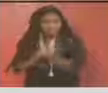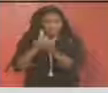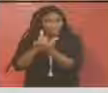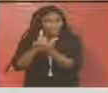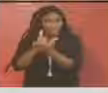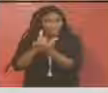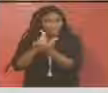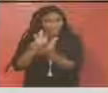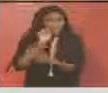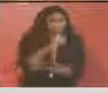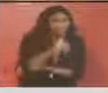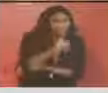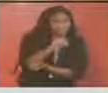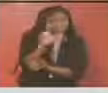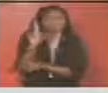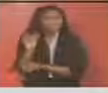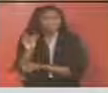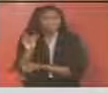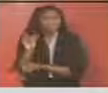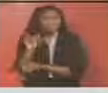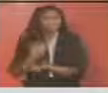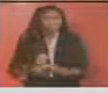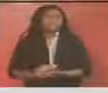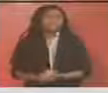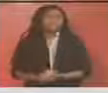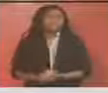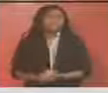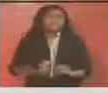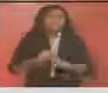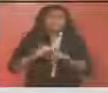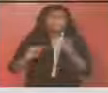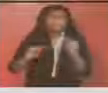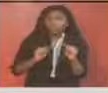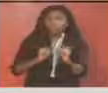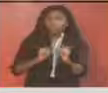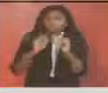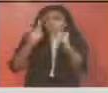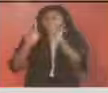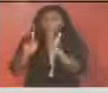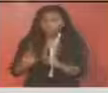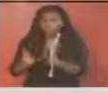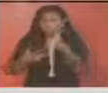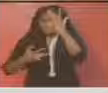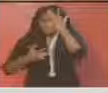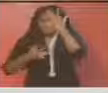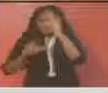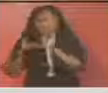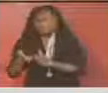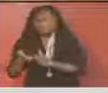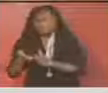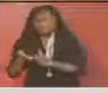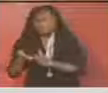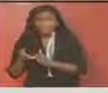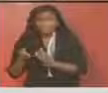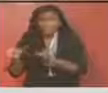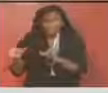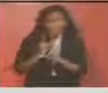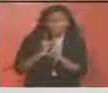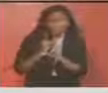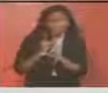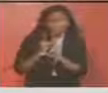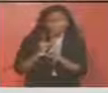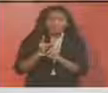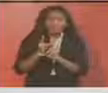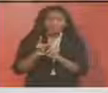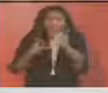their impact. So we have to roll back a bit. So when a virus is transmitted to a susceptible individual, it enters their cells and